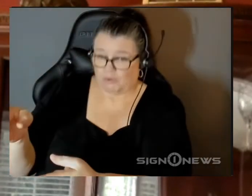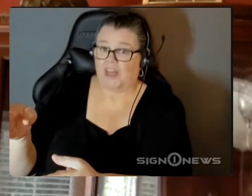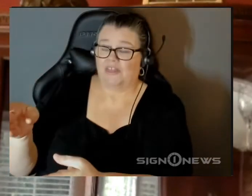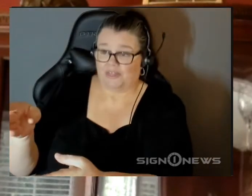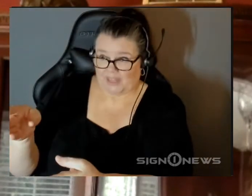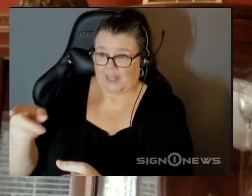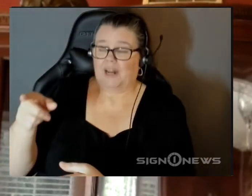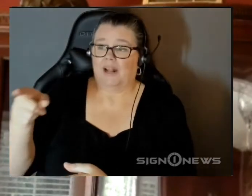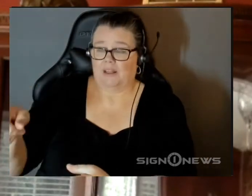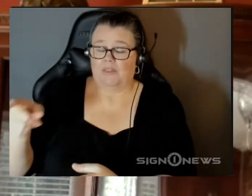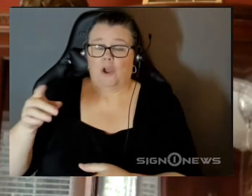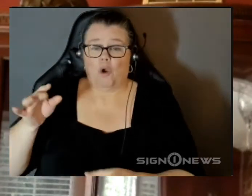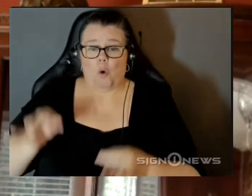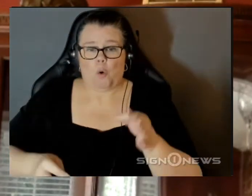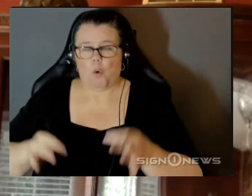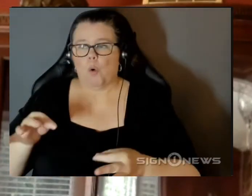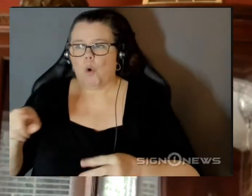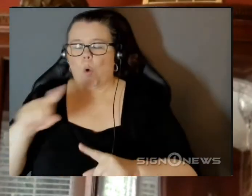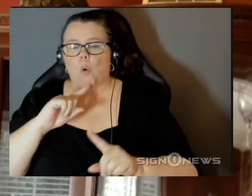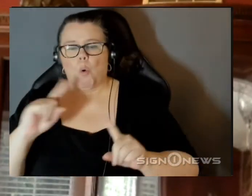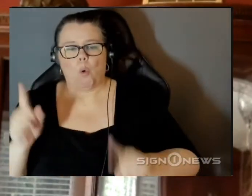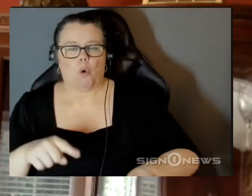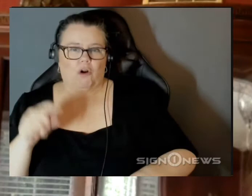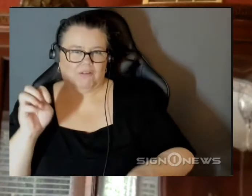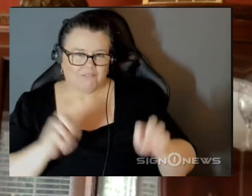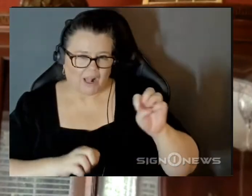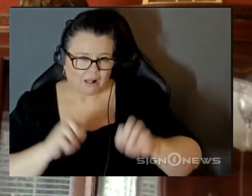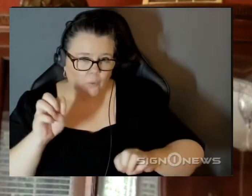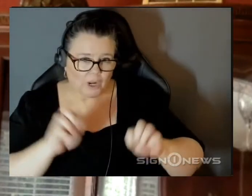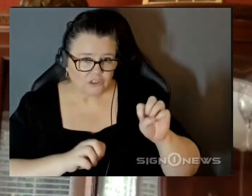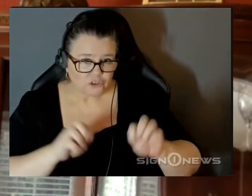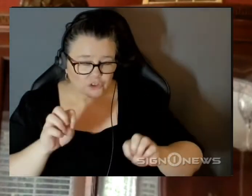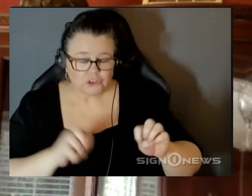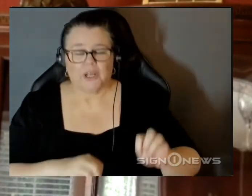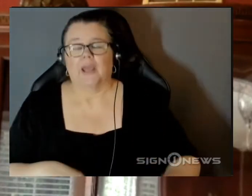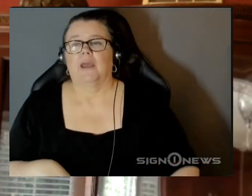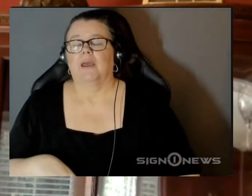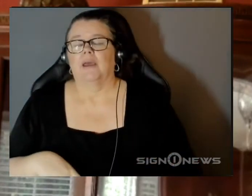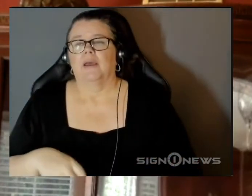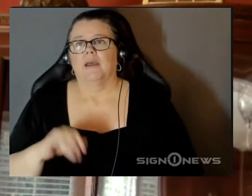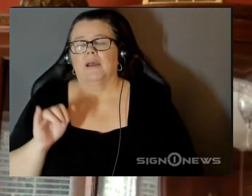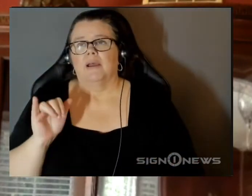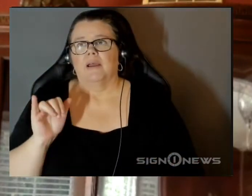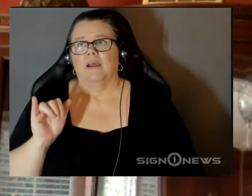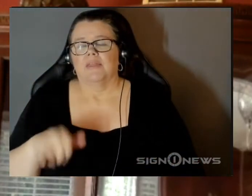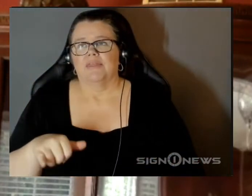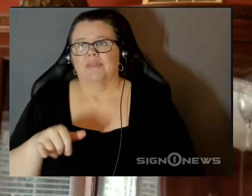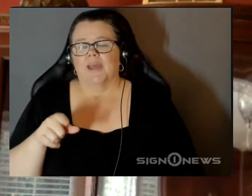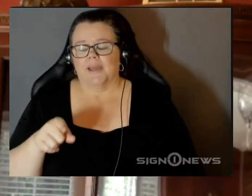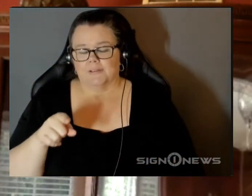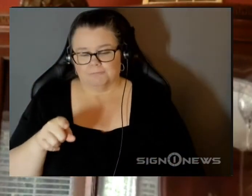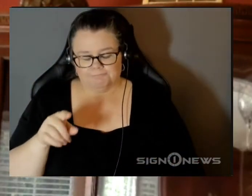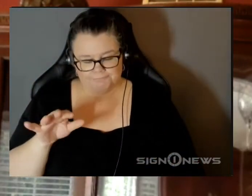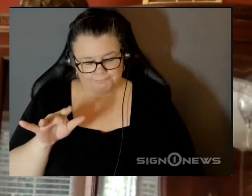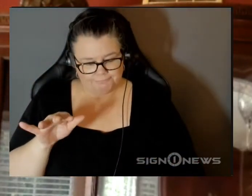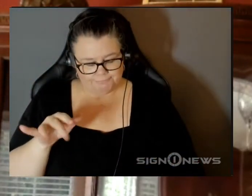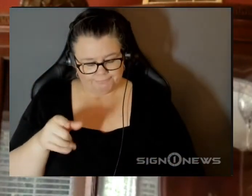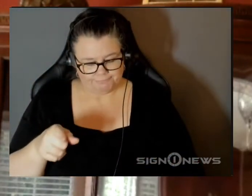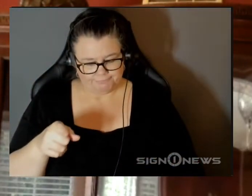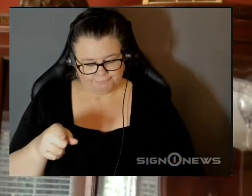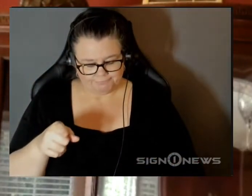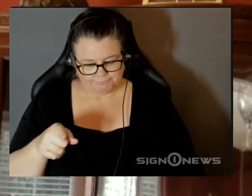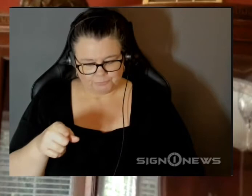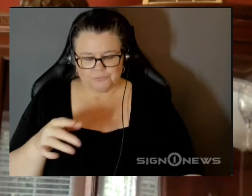evaluation. And, you know, we'll go back to the, you